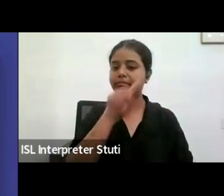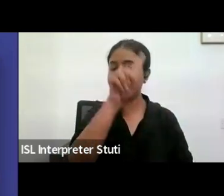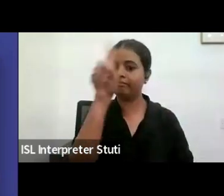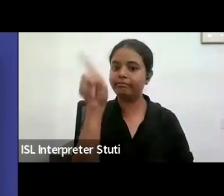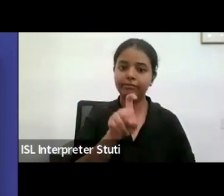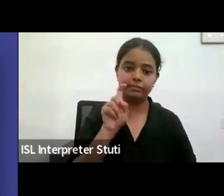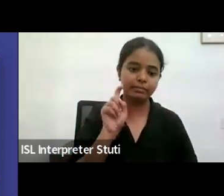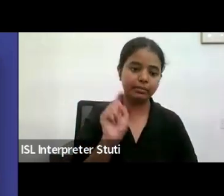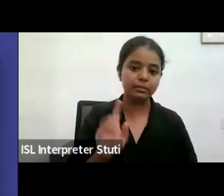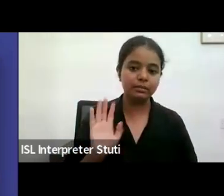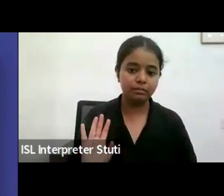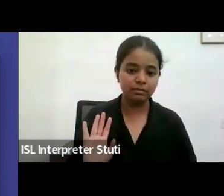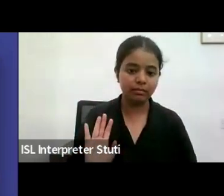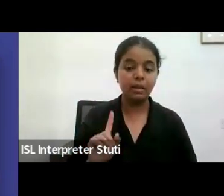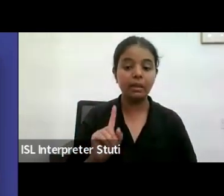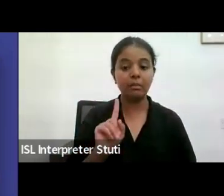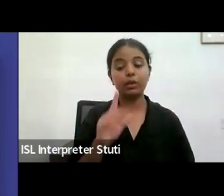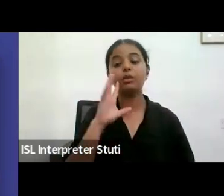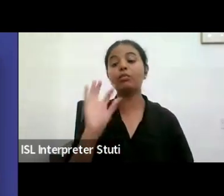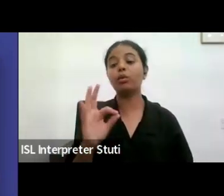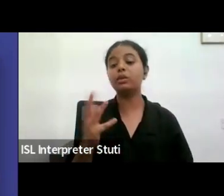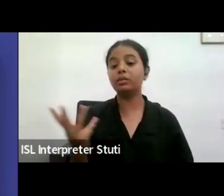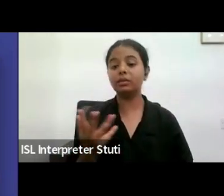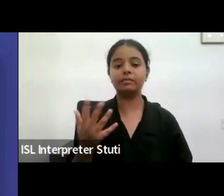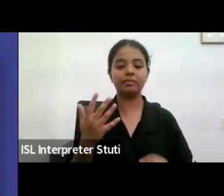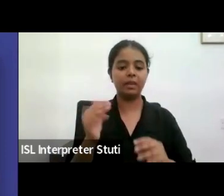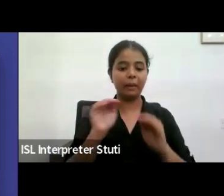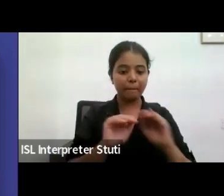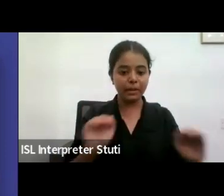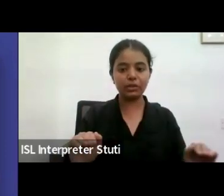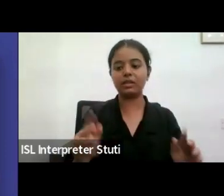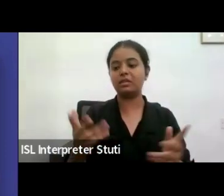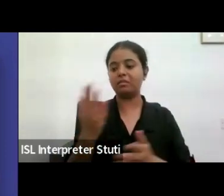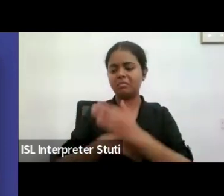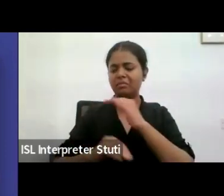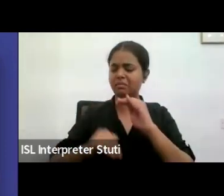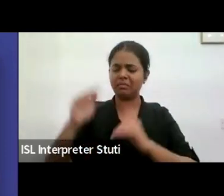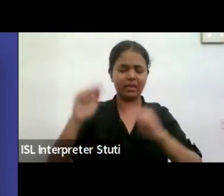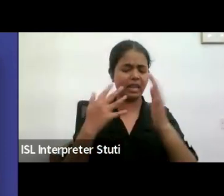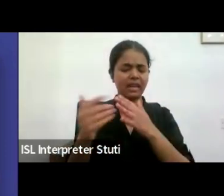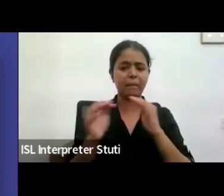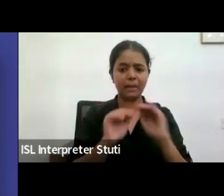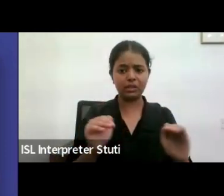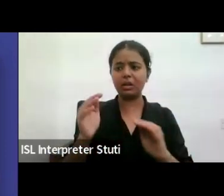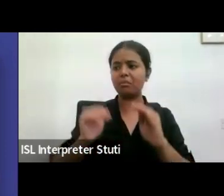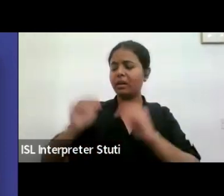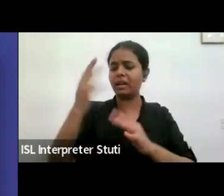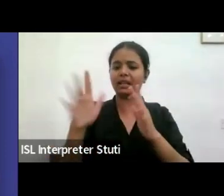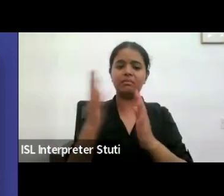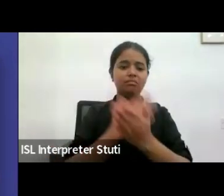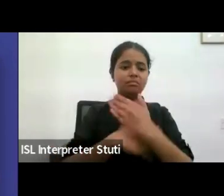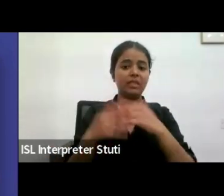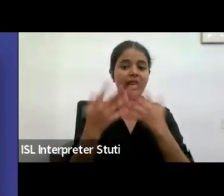struggle. So it is important that children and people with disabilities are included in all these institutions.